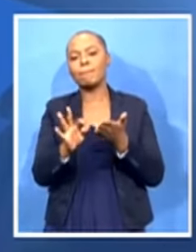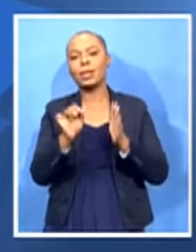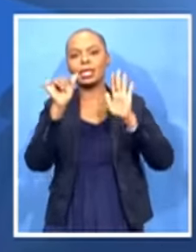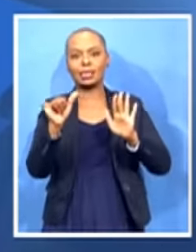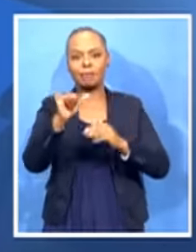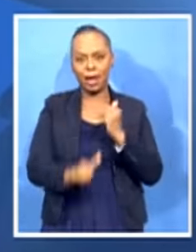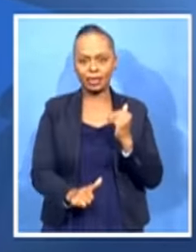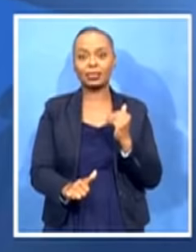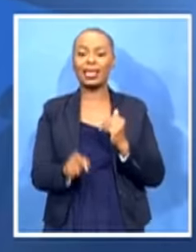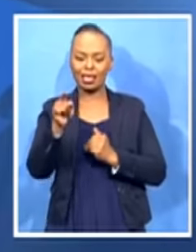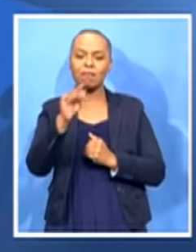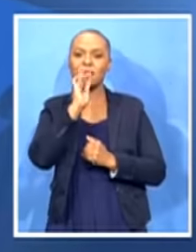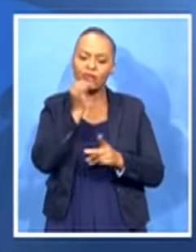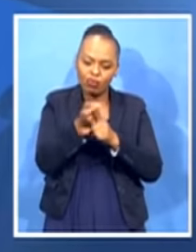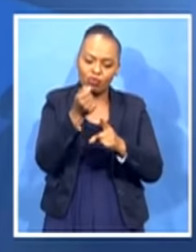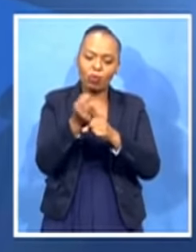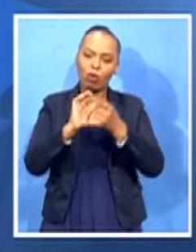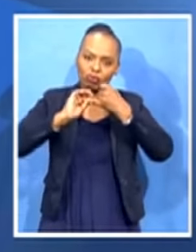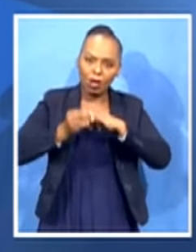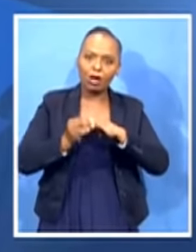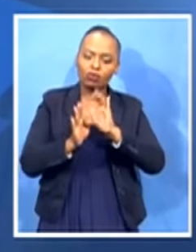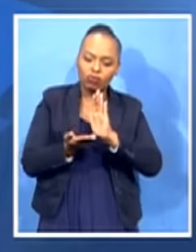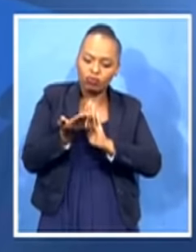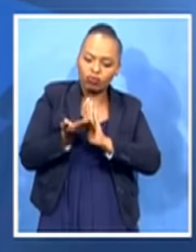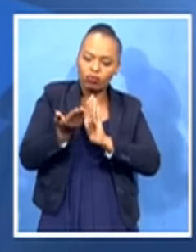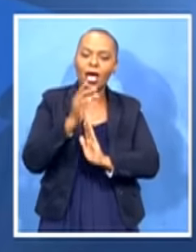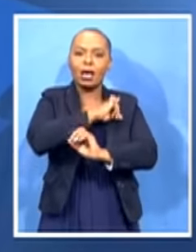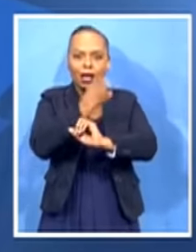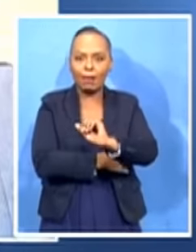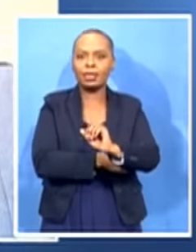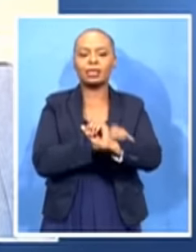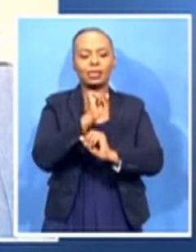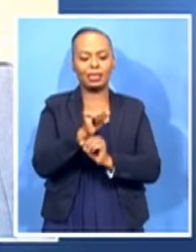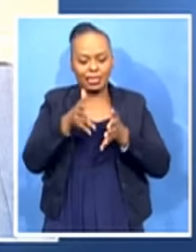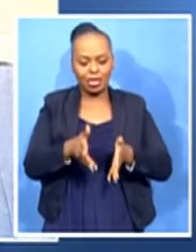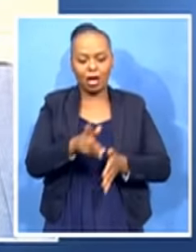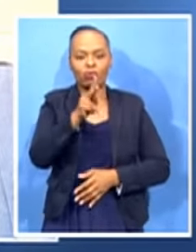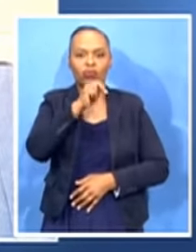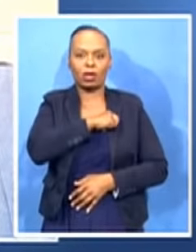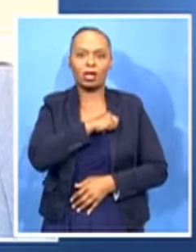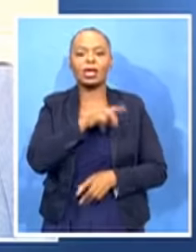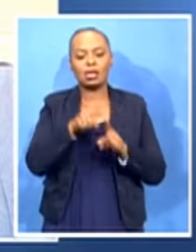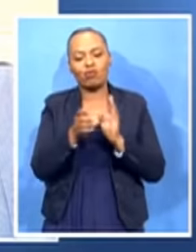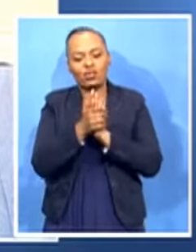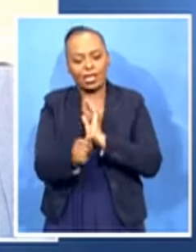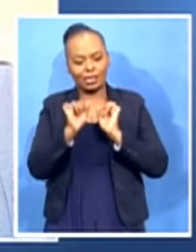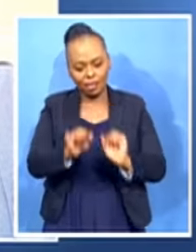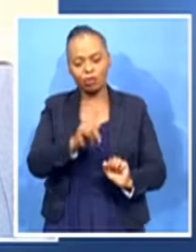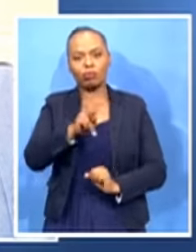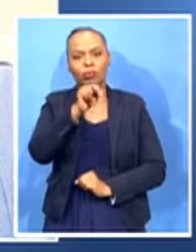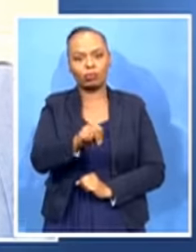to increase the capacity within the province. Okay, just quickly then, Dr. Tshabalala, on the new variant, that is